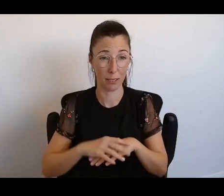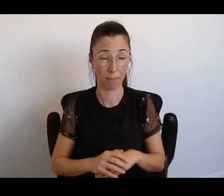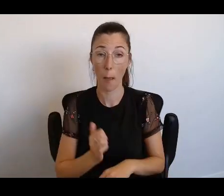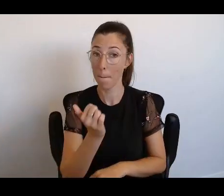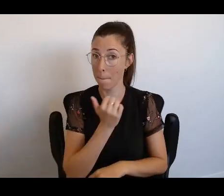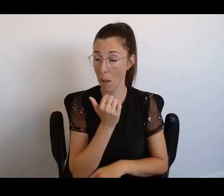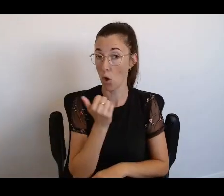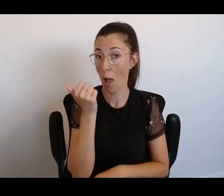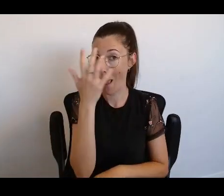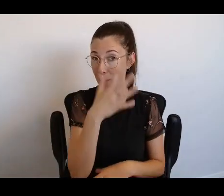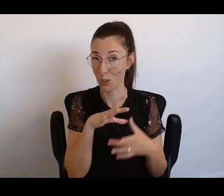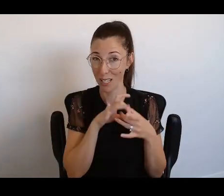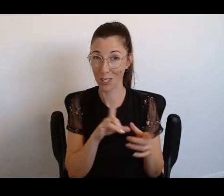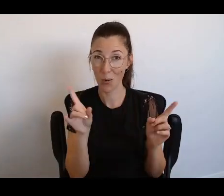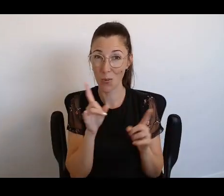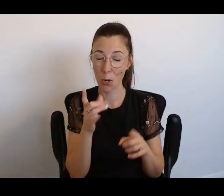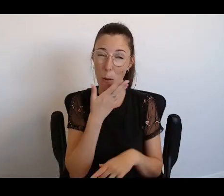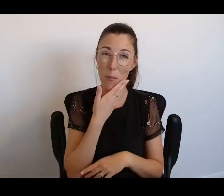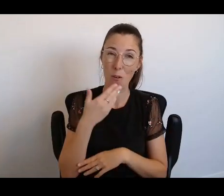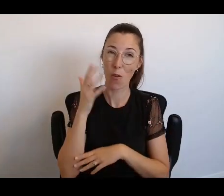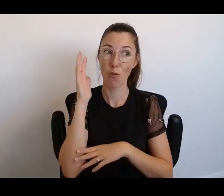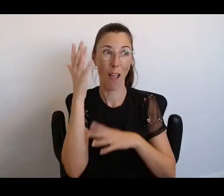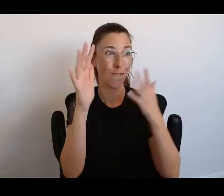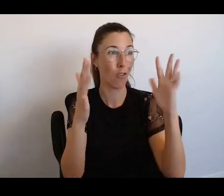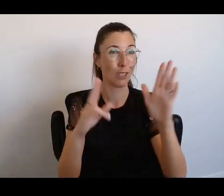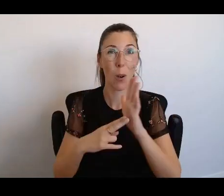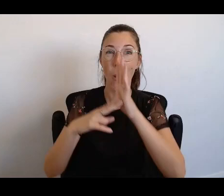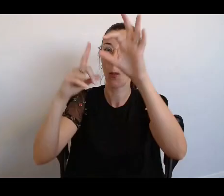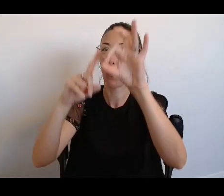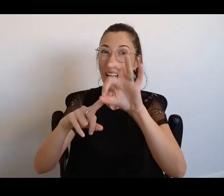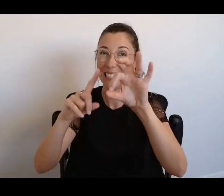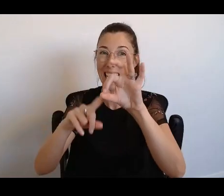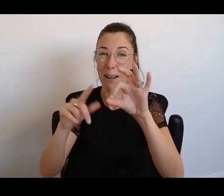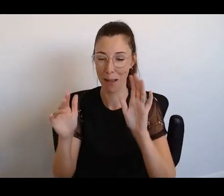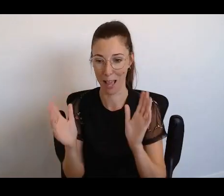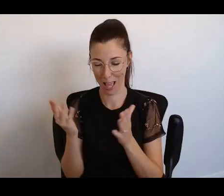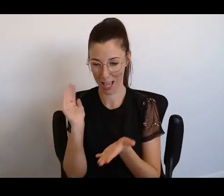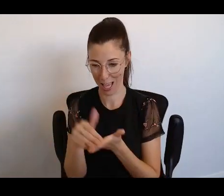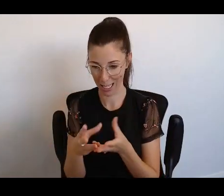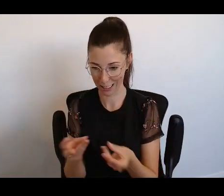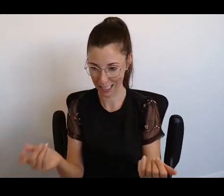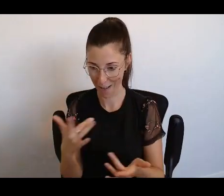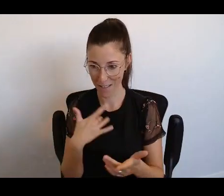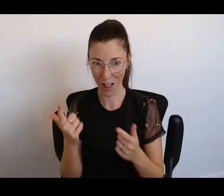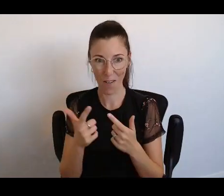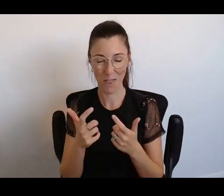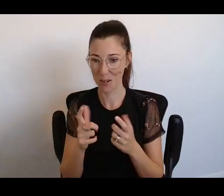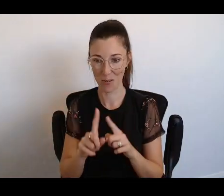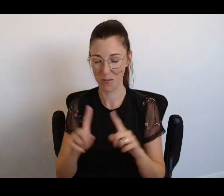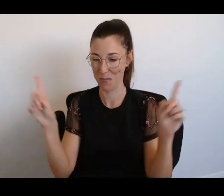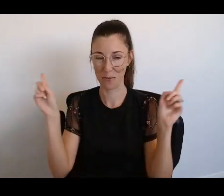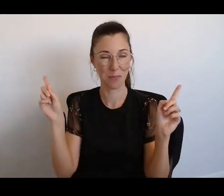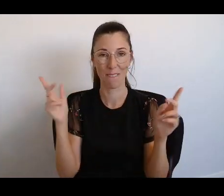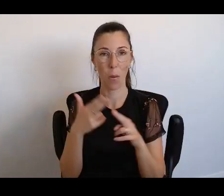lush tropical rainforest of North Queensland, I'd kind of never felt so far away of what was familiar in terms of landscape. However,